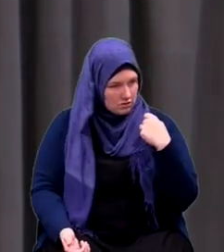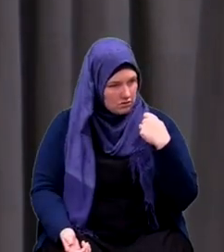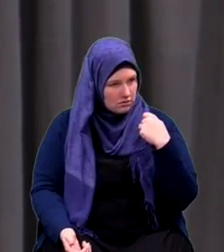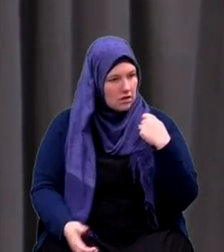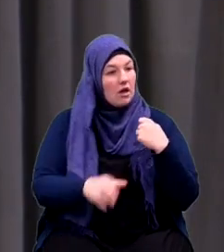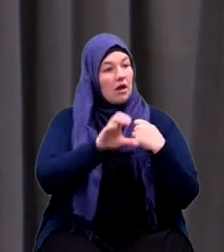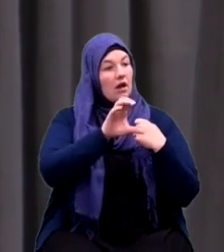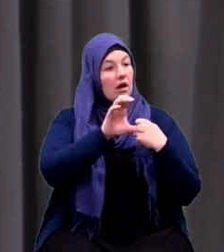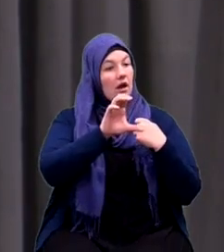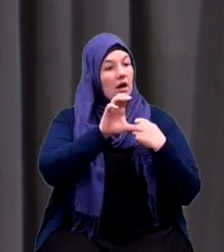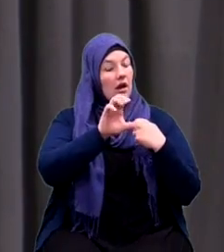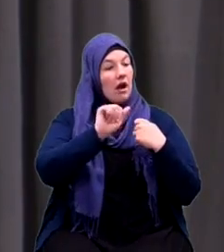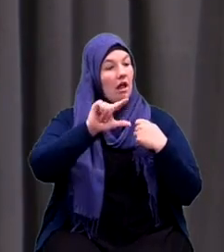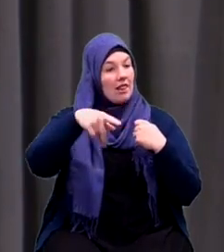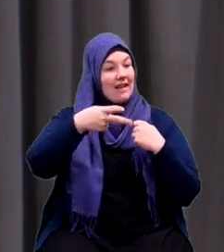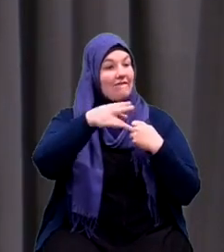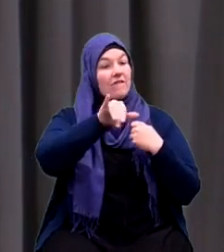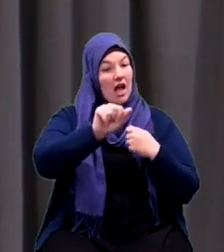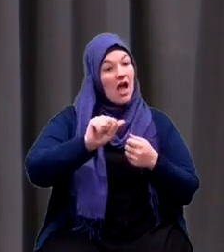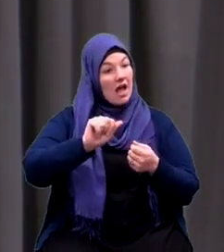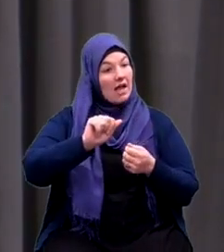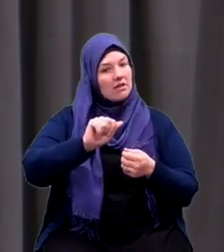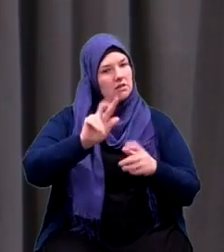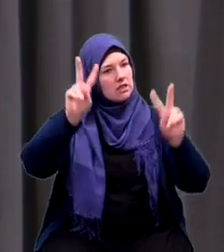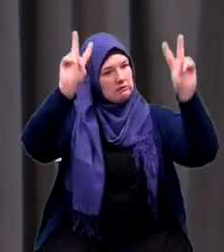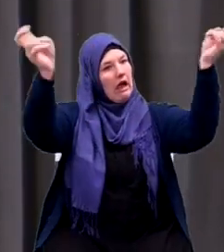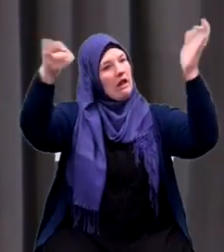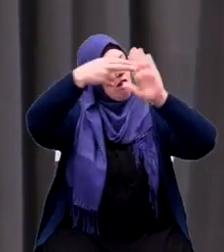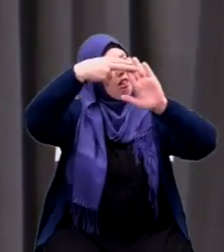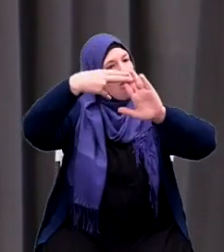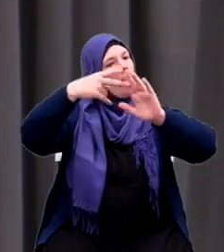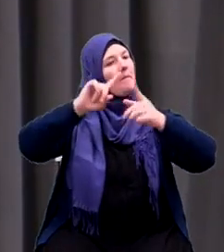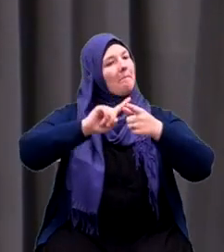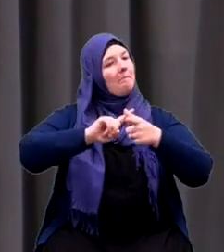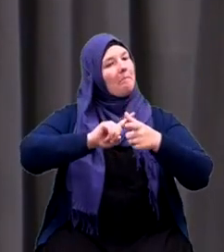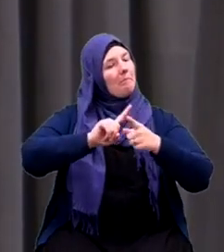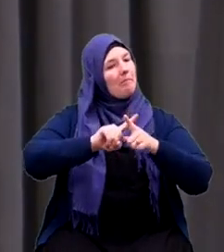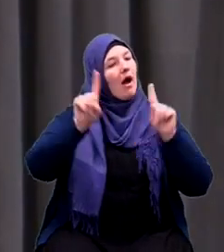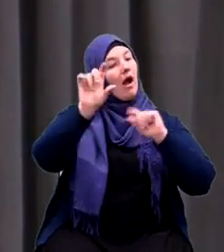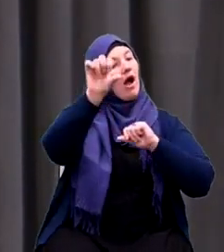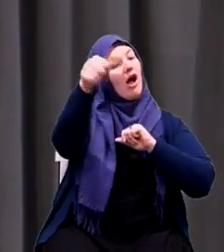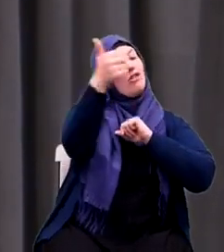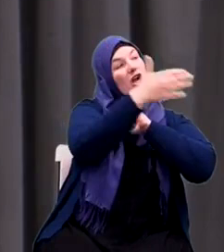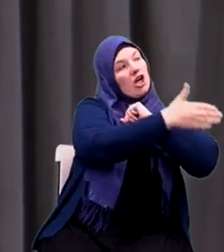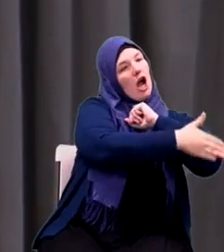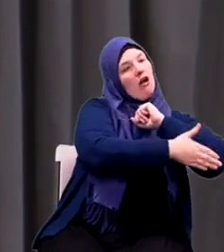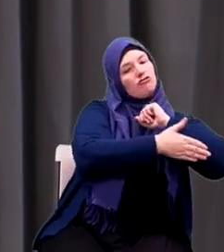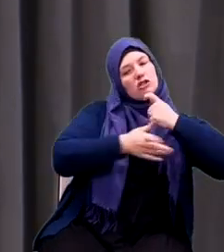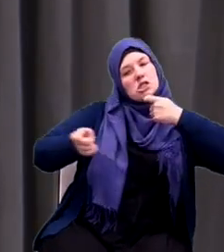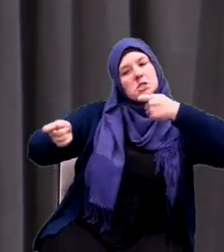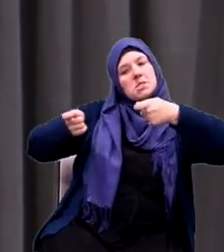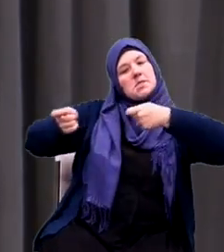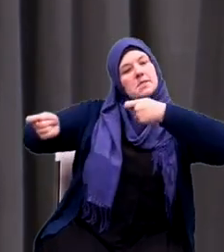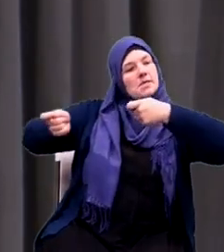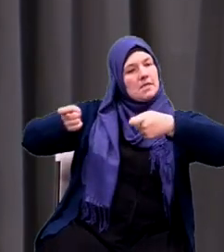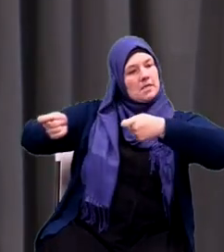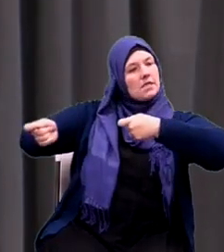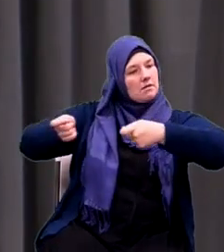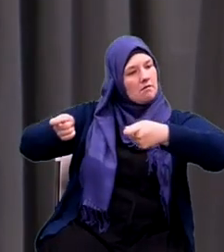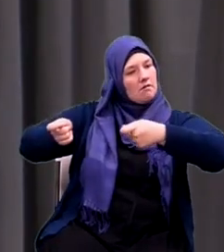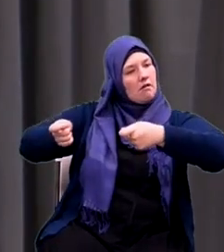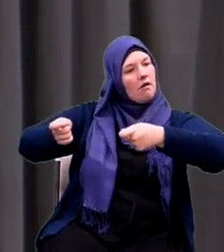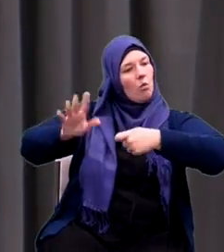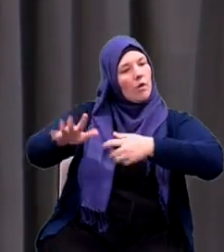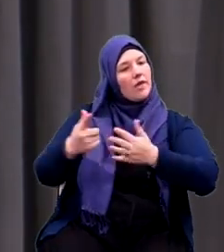Khilafah continued to be a title, but they started to act as despotic as our